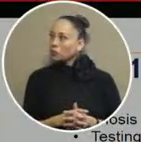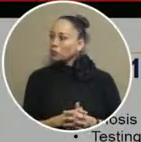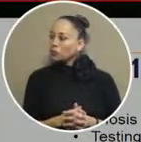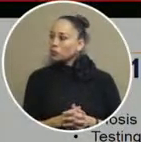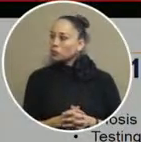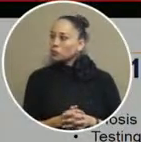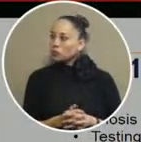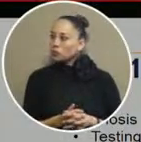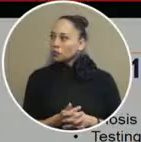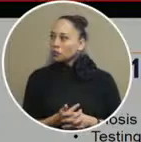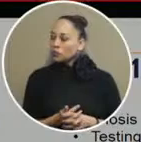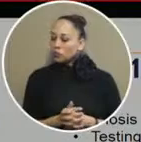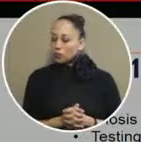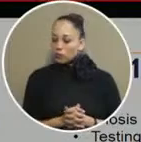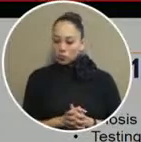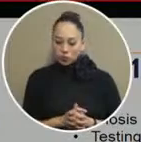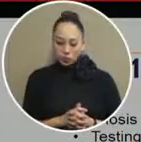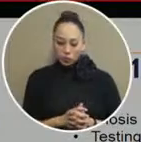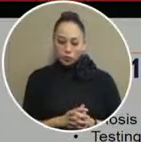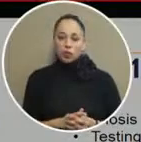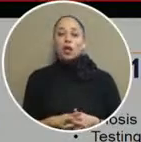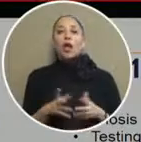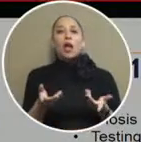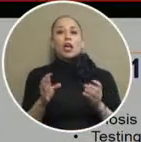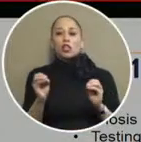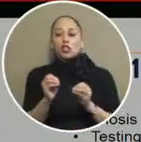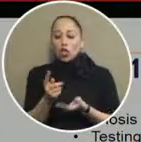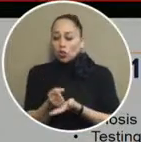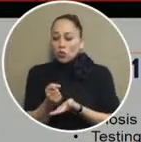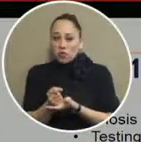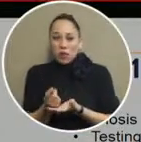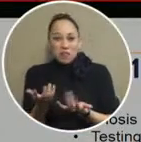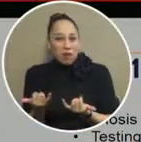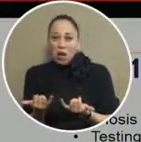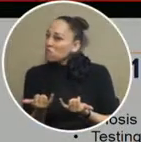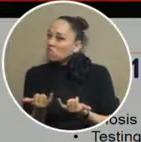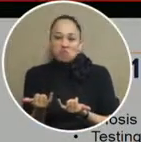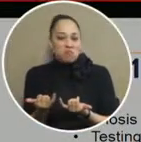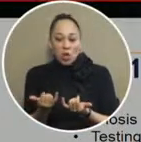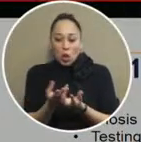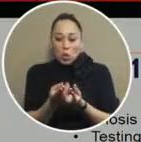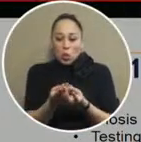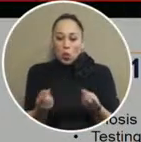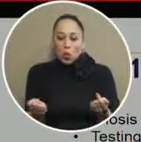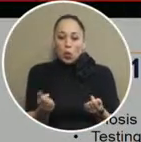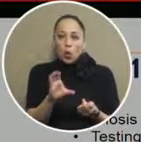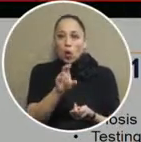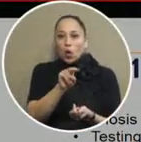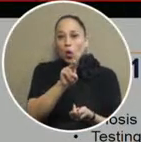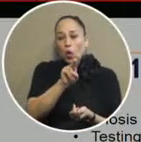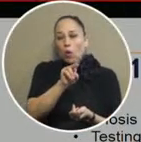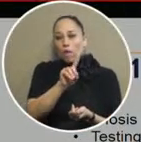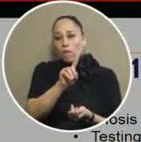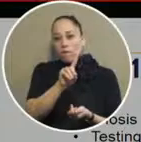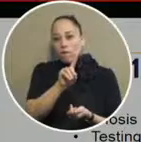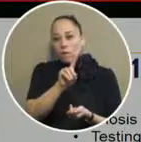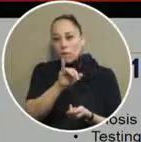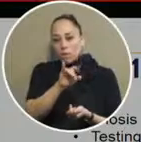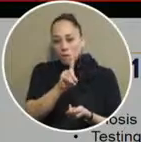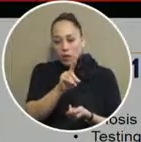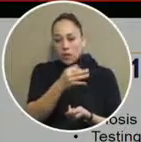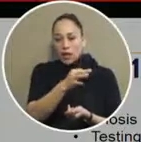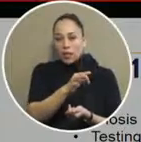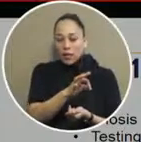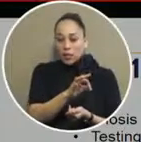as we know, there is no treatment available to cure COVID-19. There